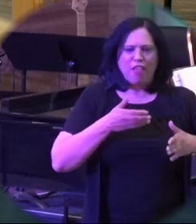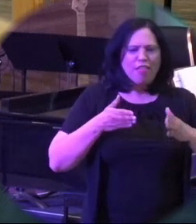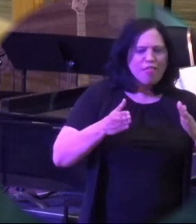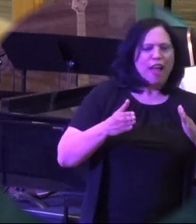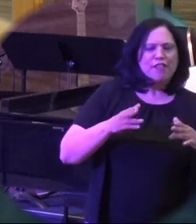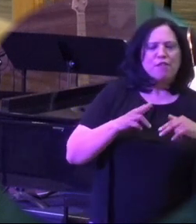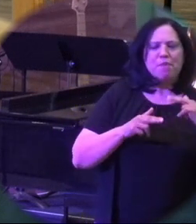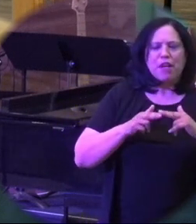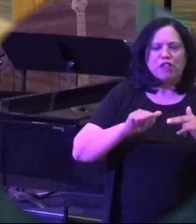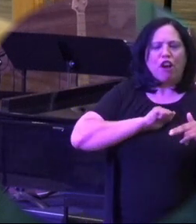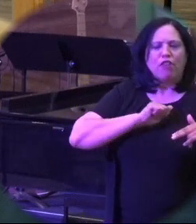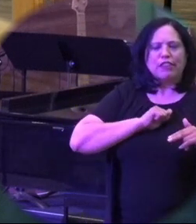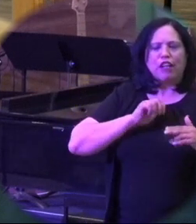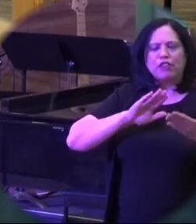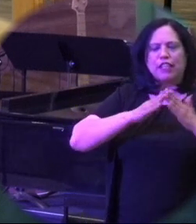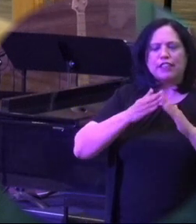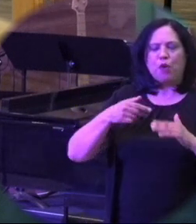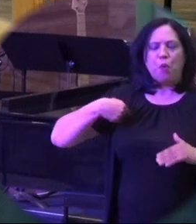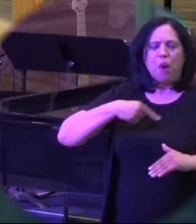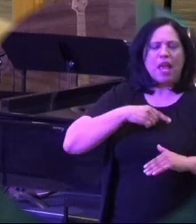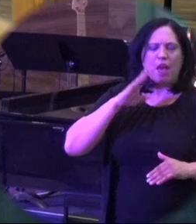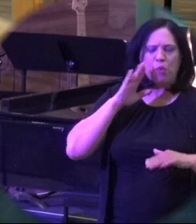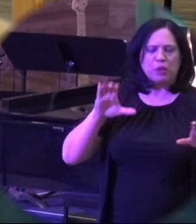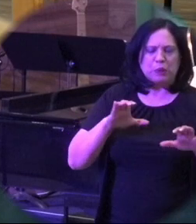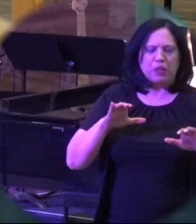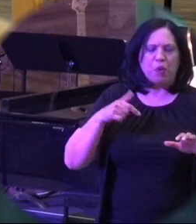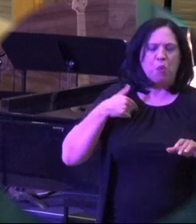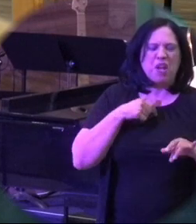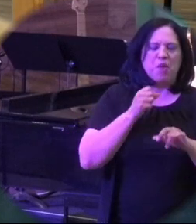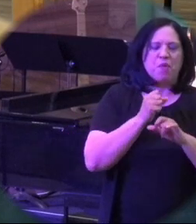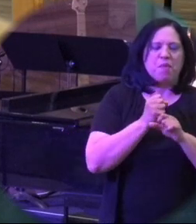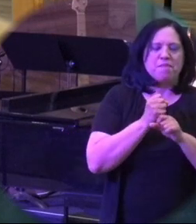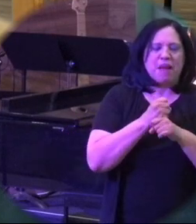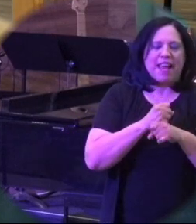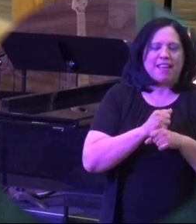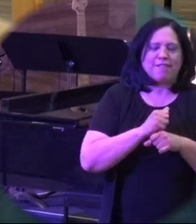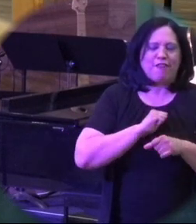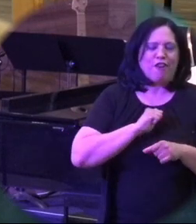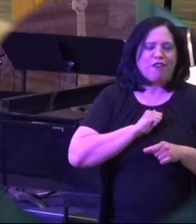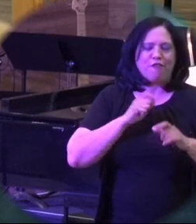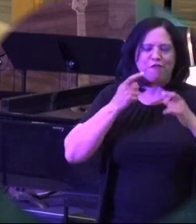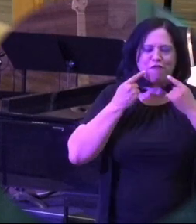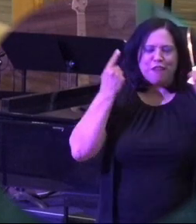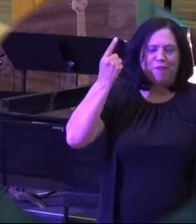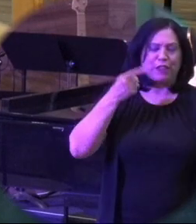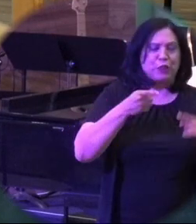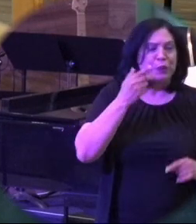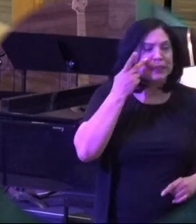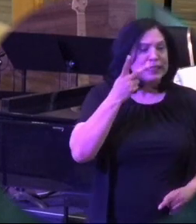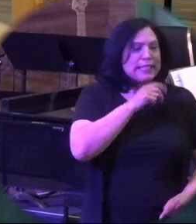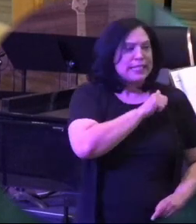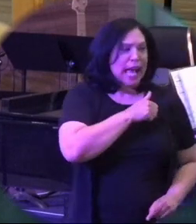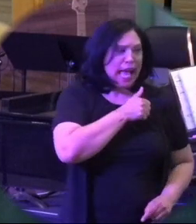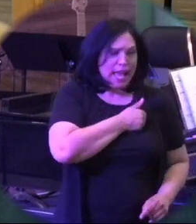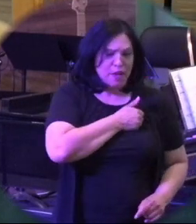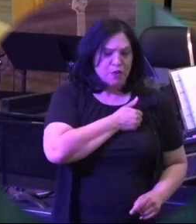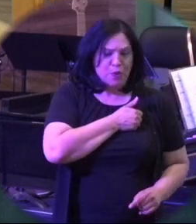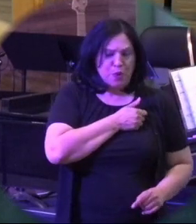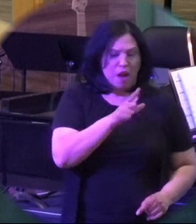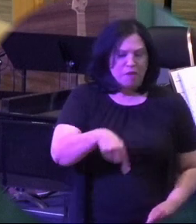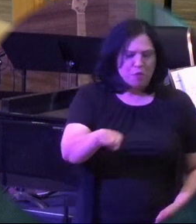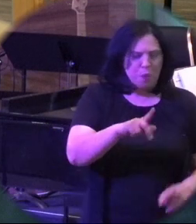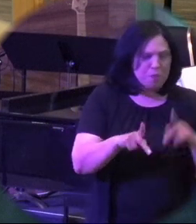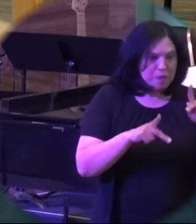a city so that we may make a name for ourselves. And so you can see the attitude of them. They